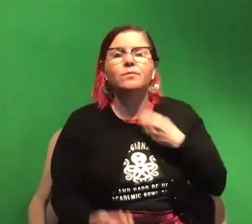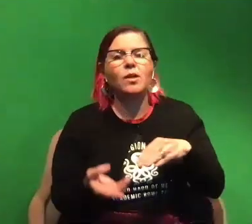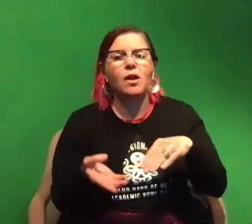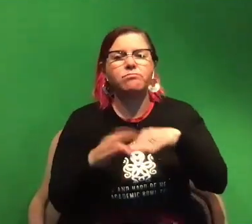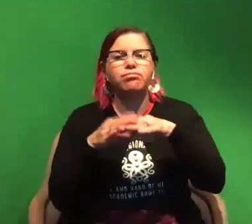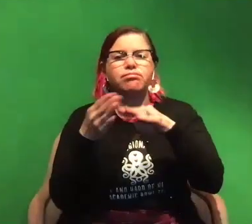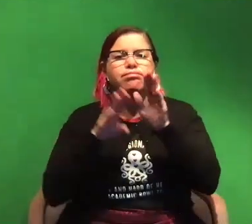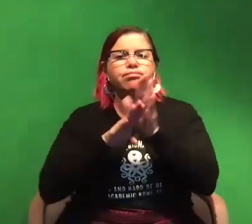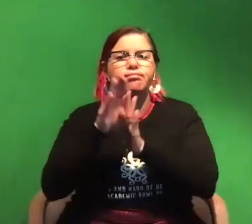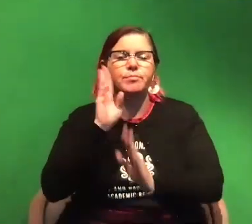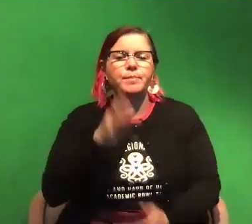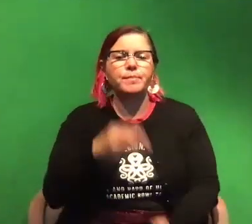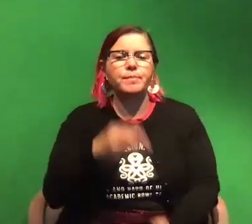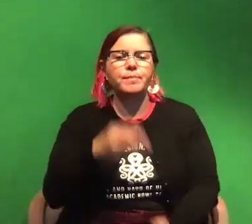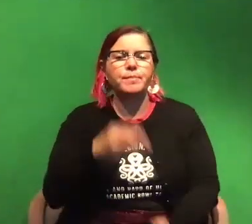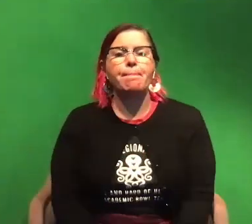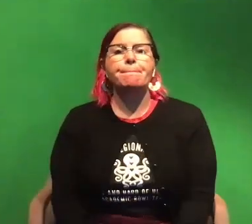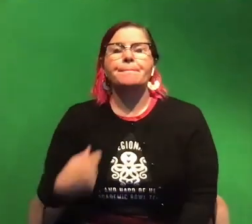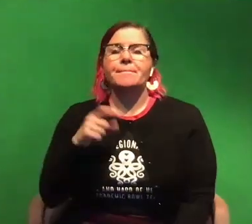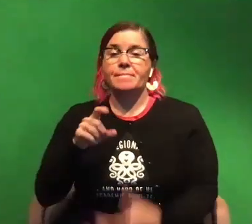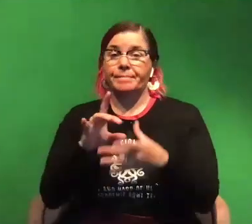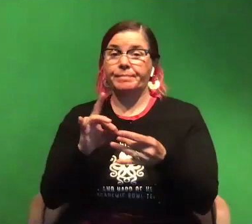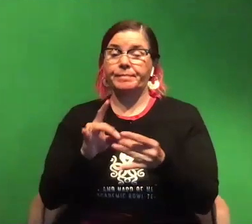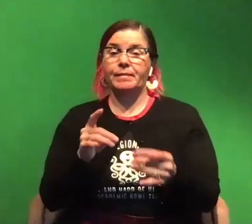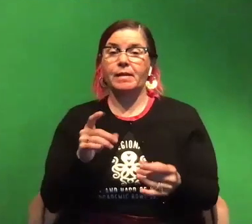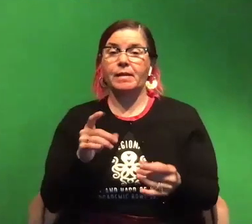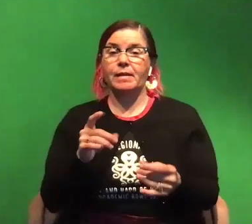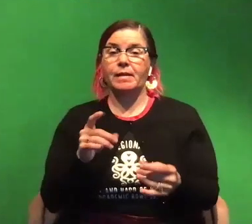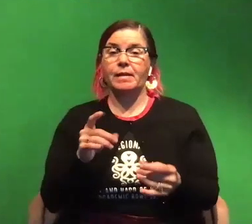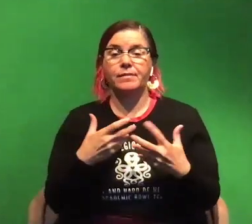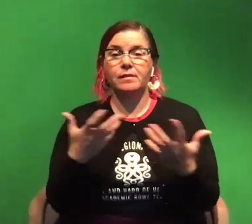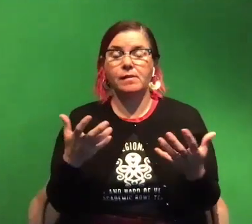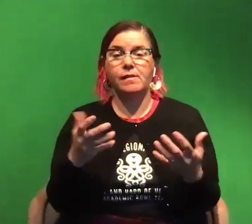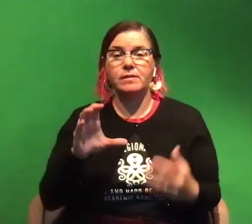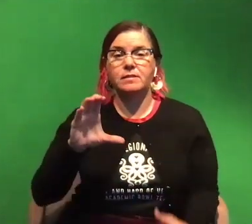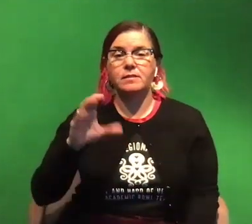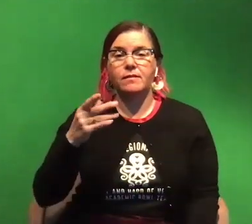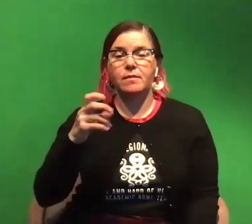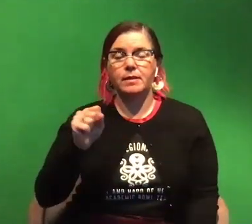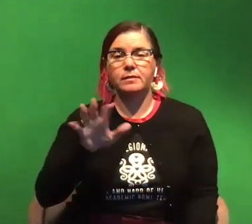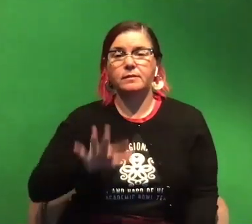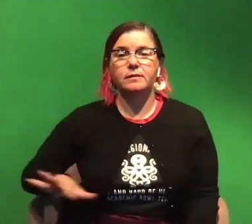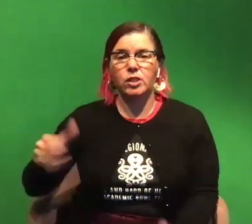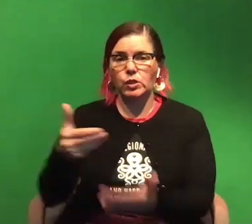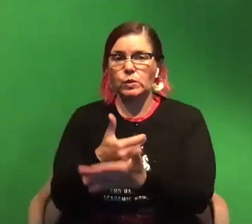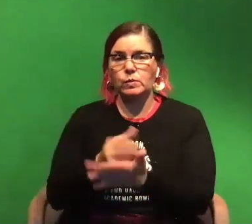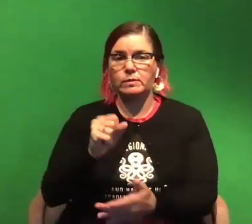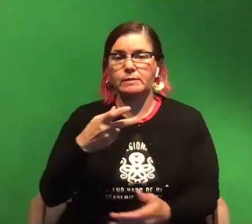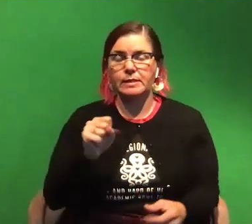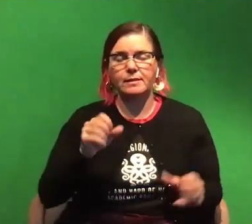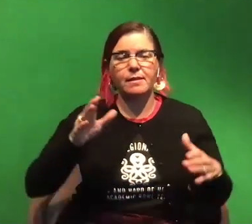up. And I should also mention that there are a lot of cephalopods out there that are new species that have not